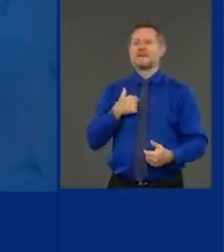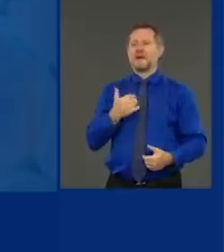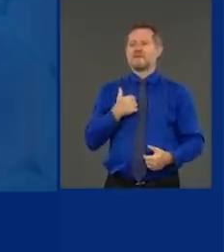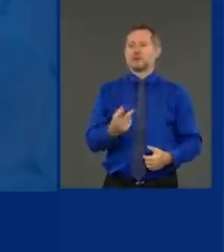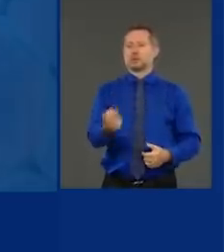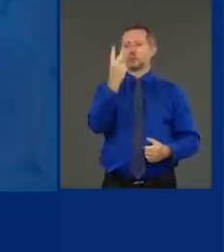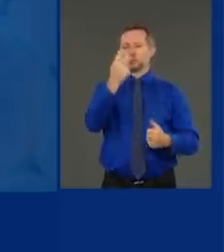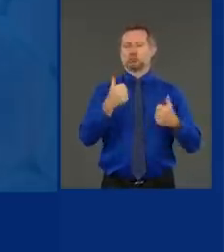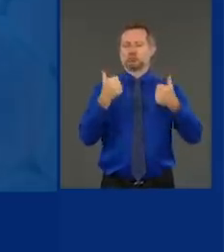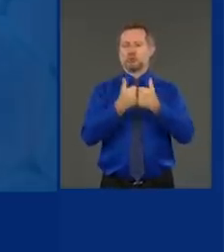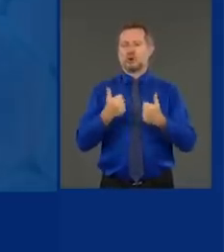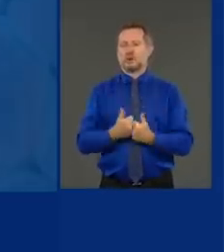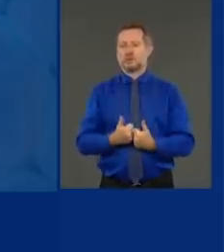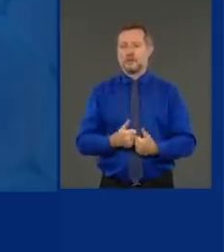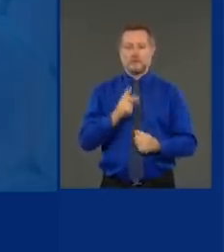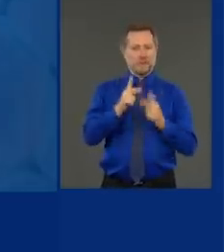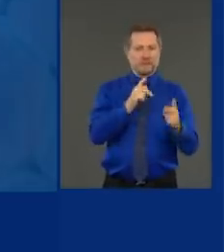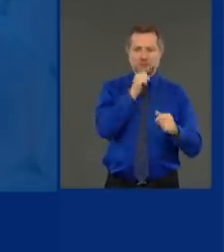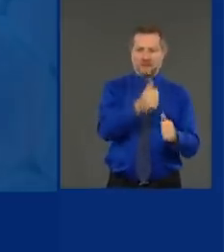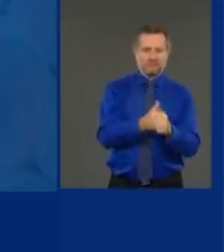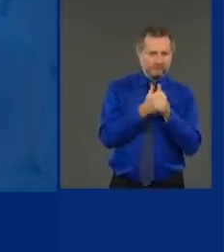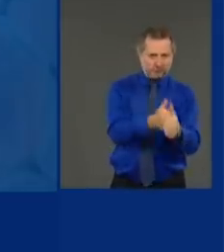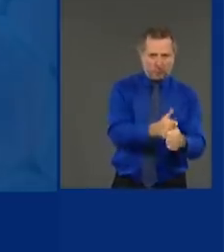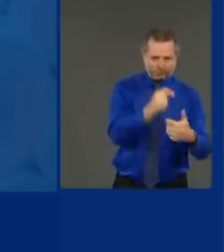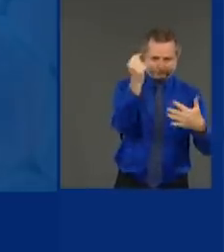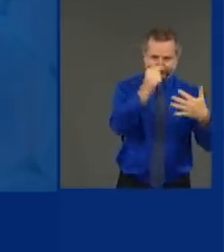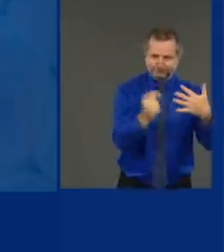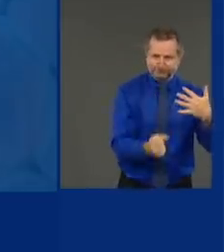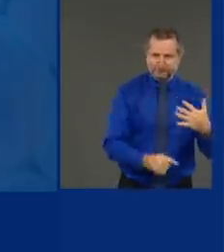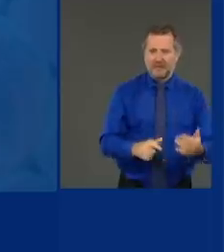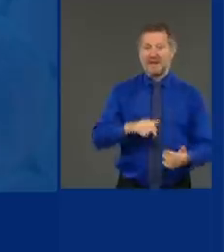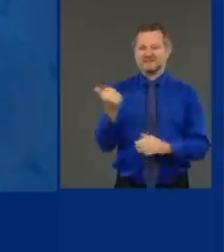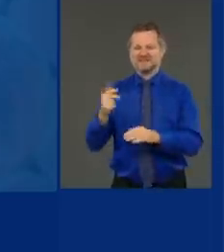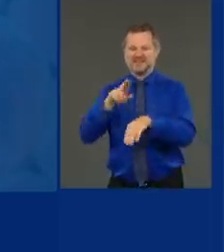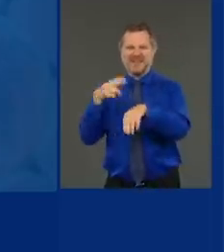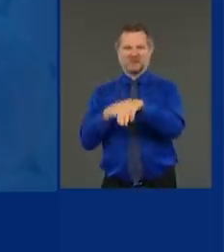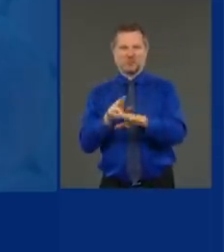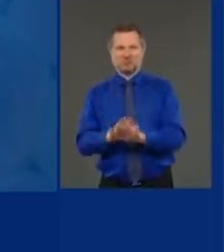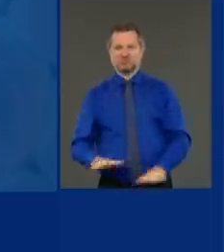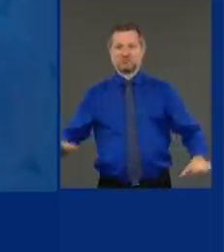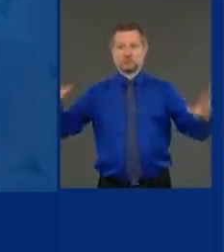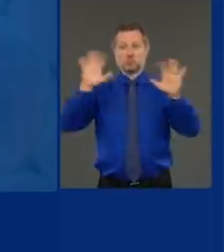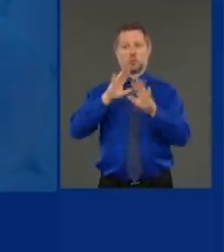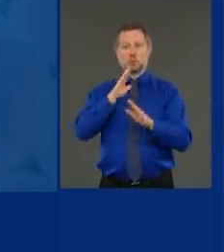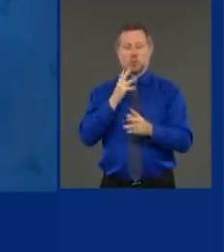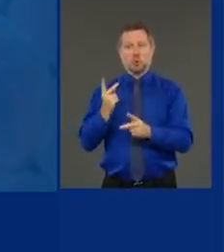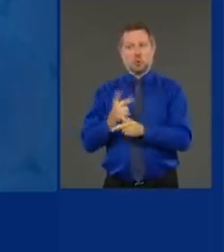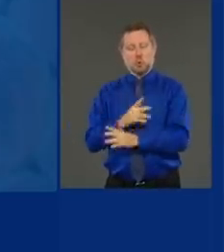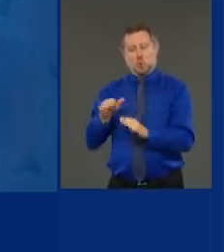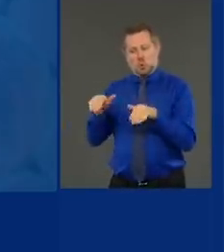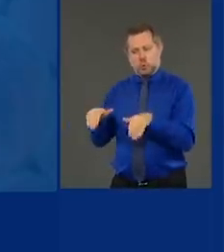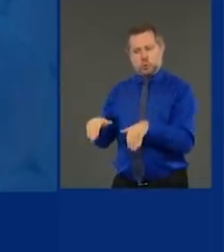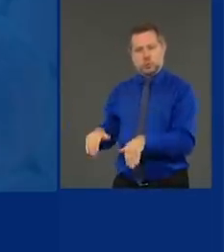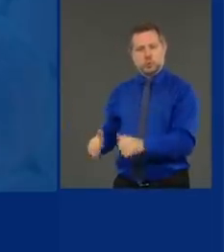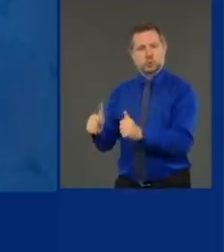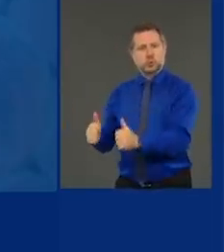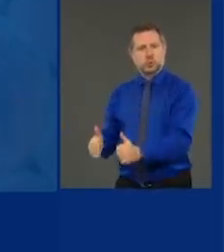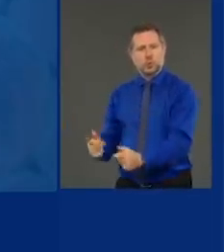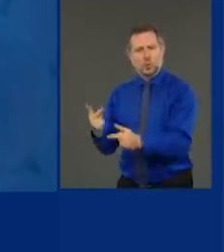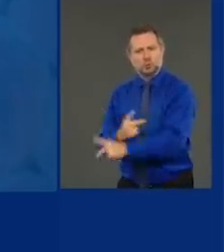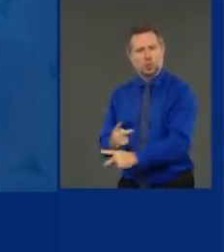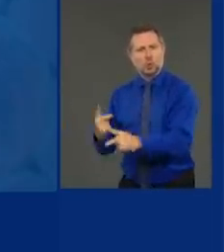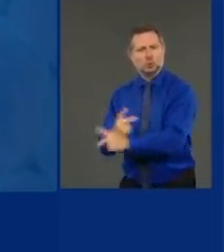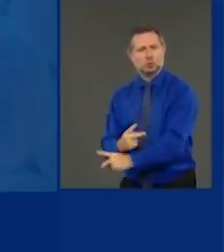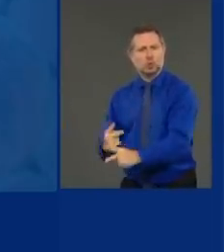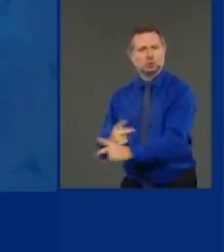the lack of compliance, and we have the national situation. The national situation is getting worse. It's not getting better. That is a fact, as